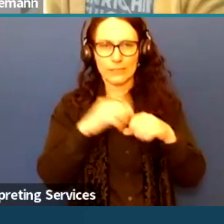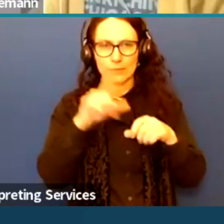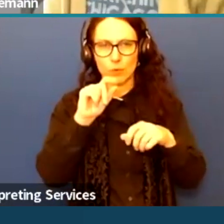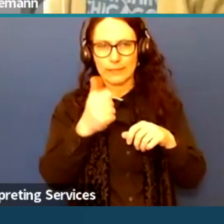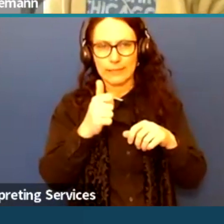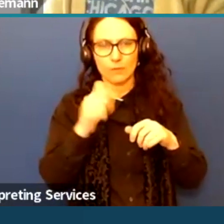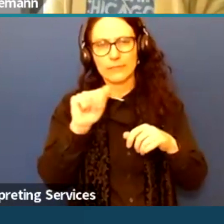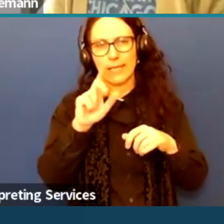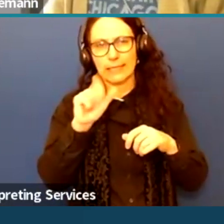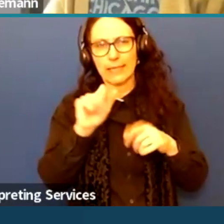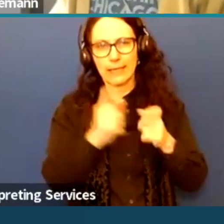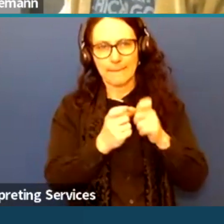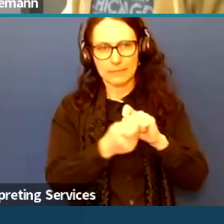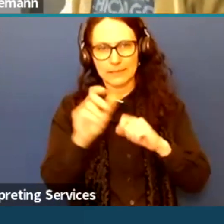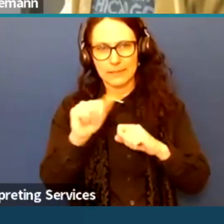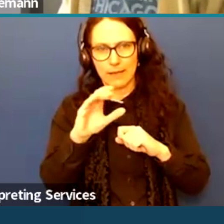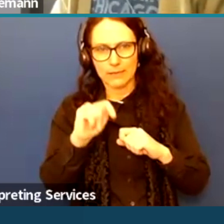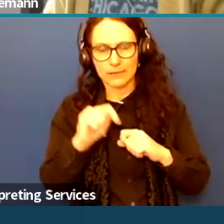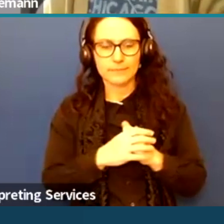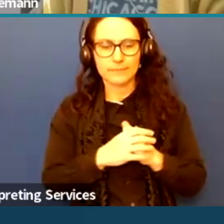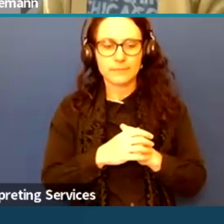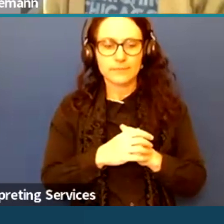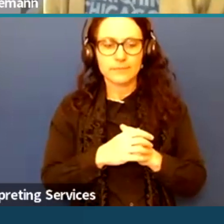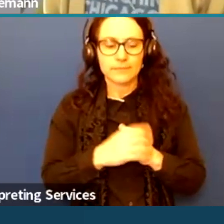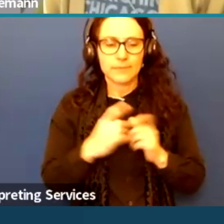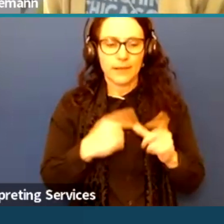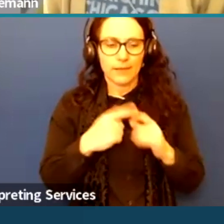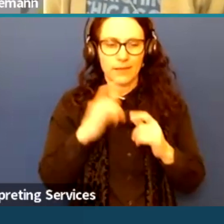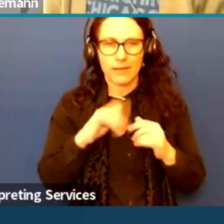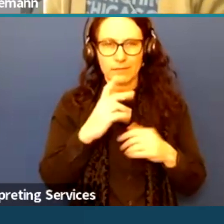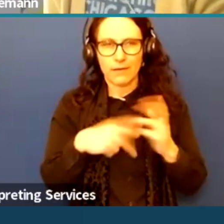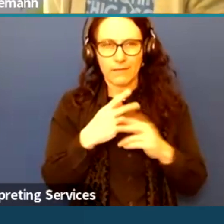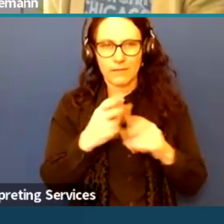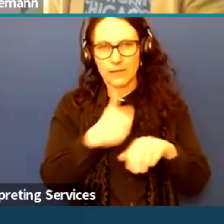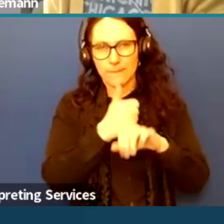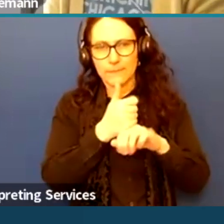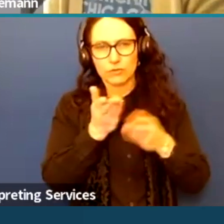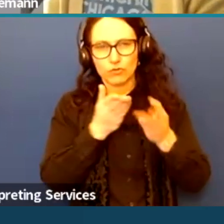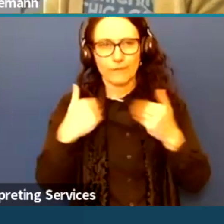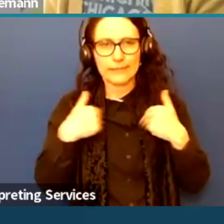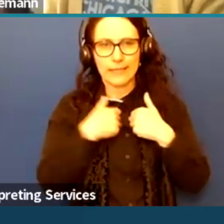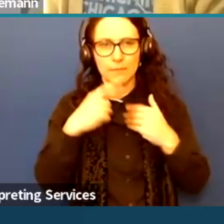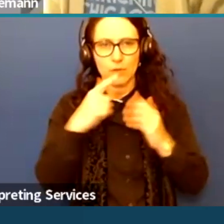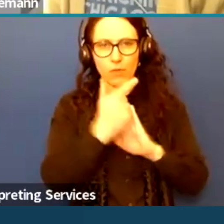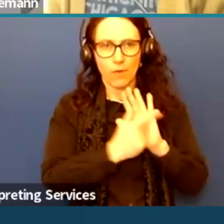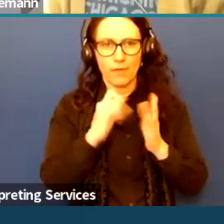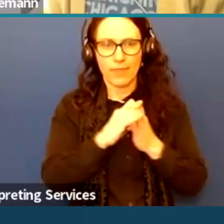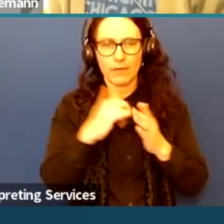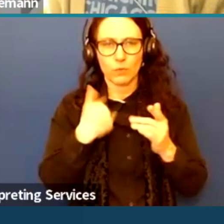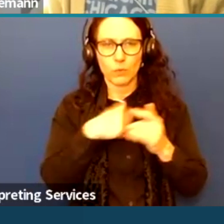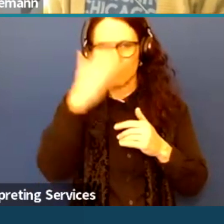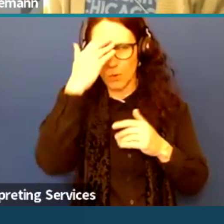ADA Amendments Act. And then that sort of set up the service animal law that we know now.